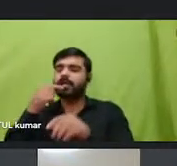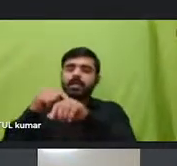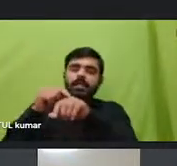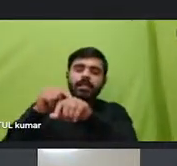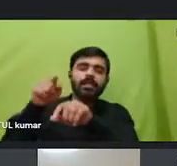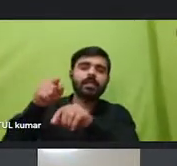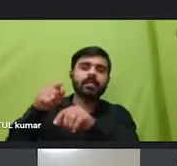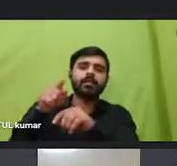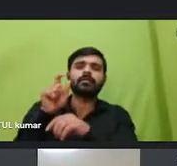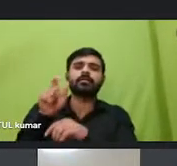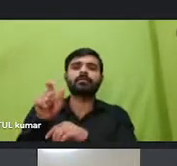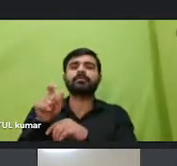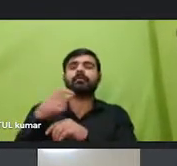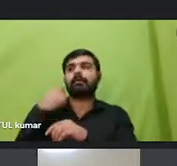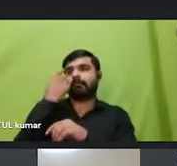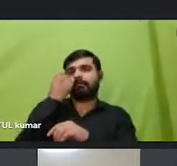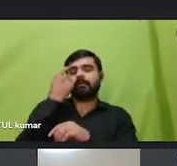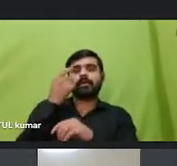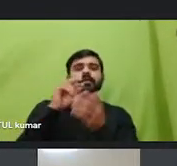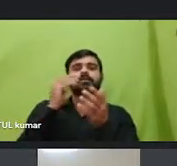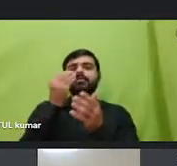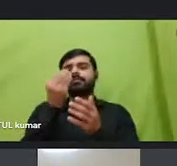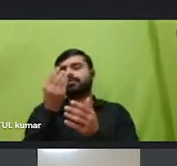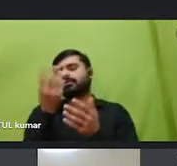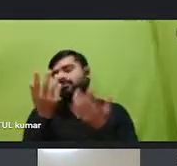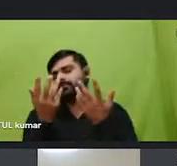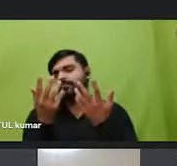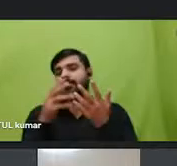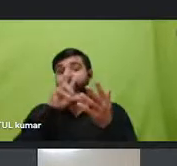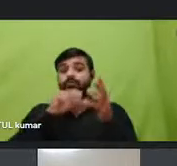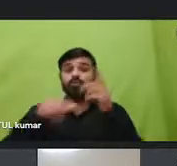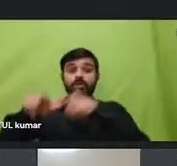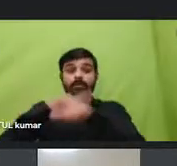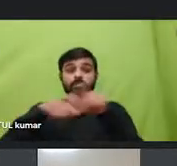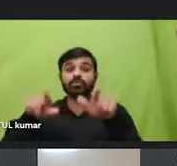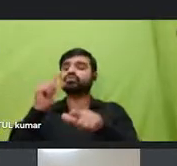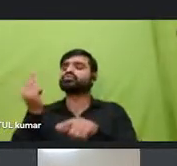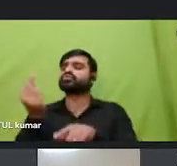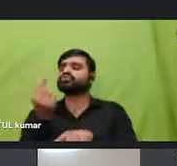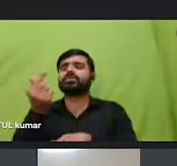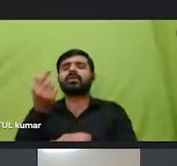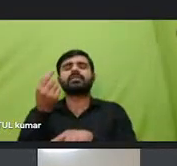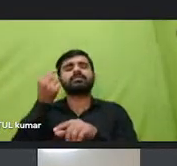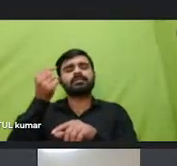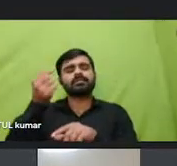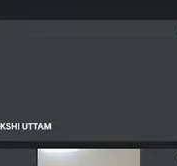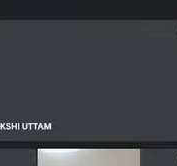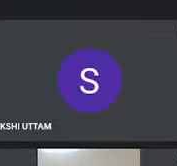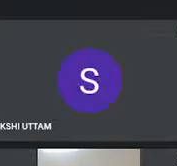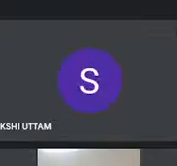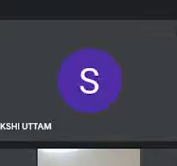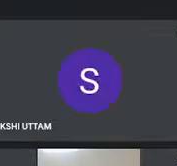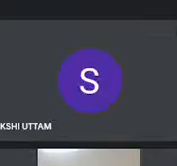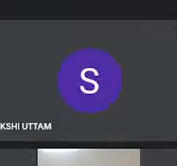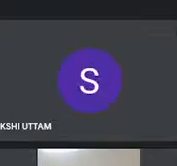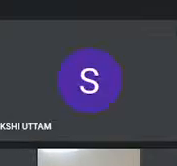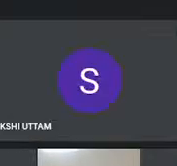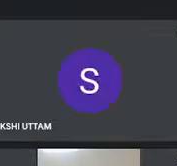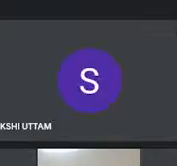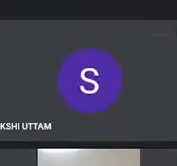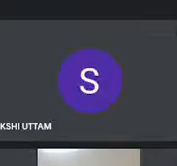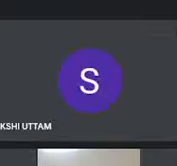make understand. I mean, some spoken languages really use pitch and so on.